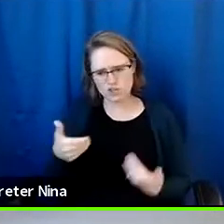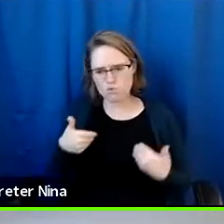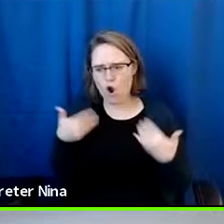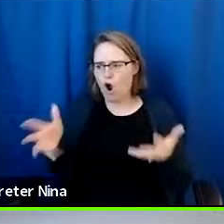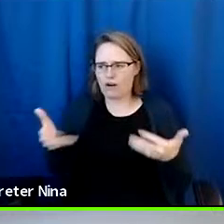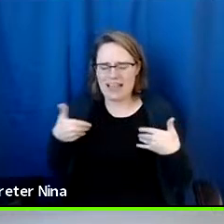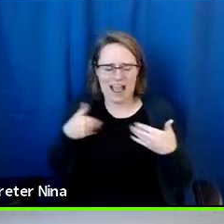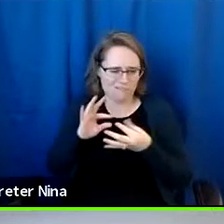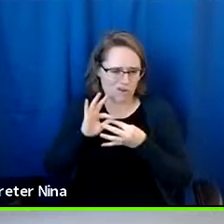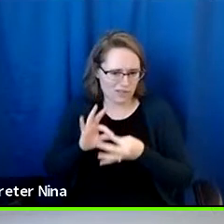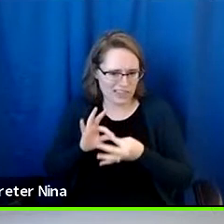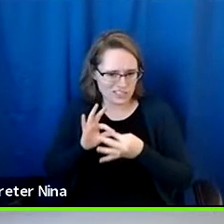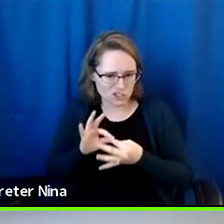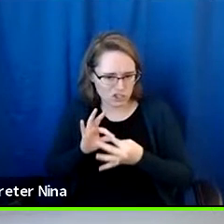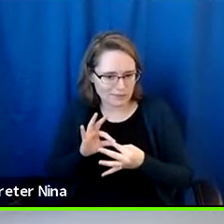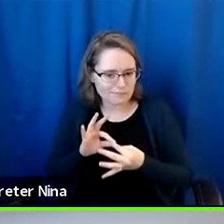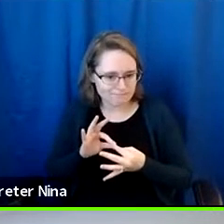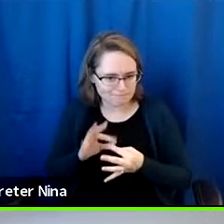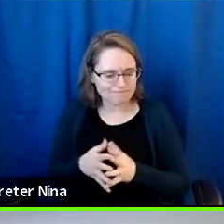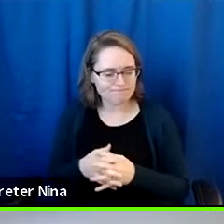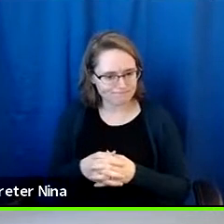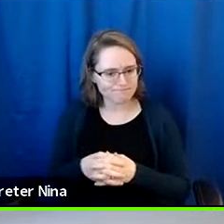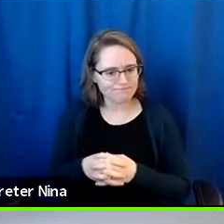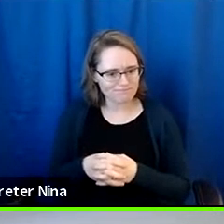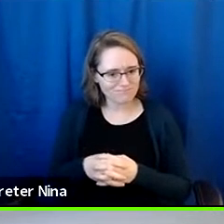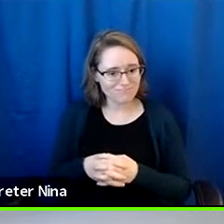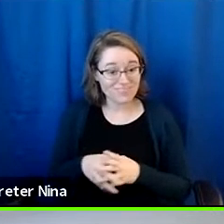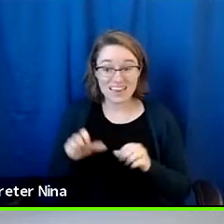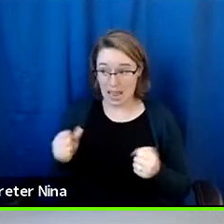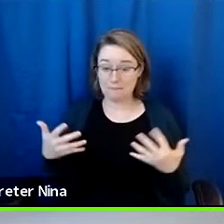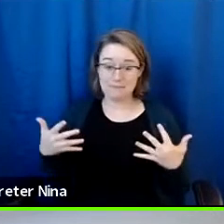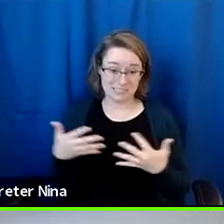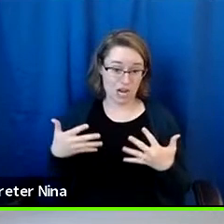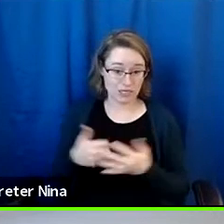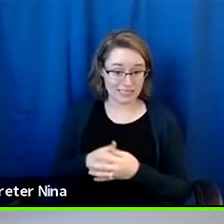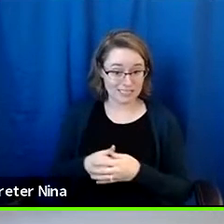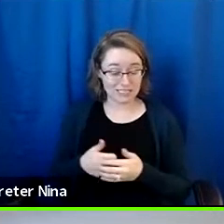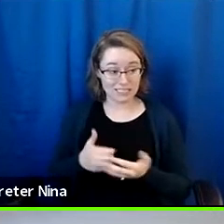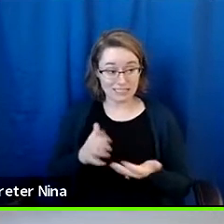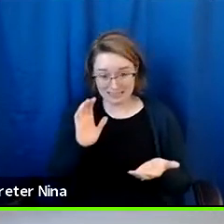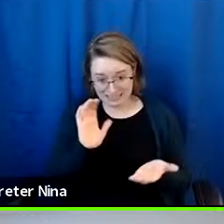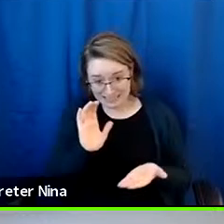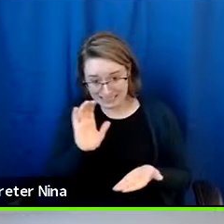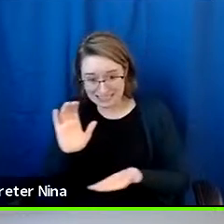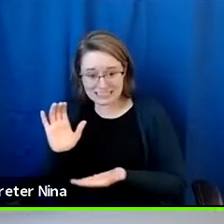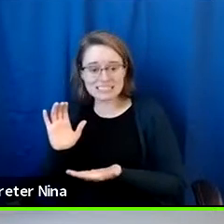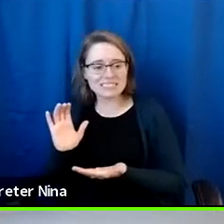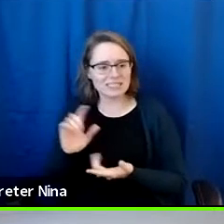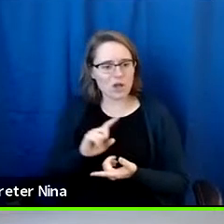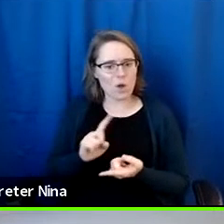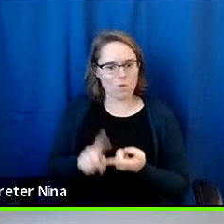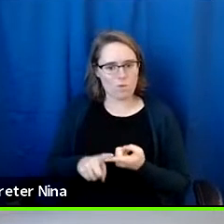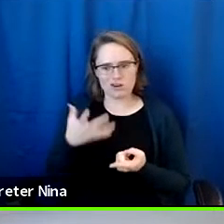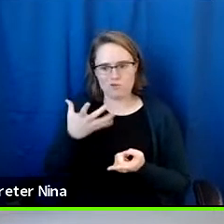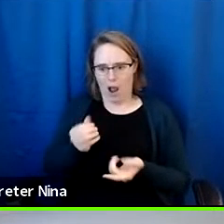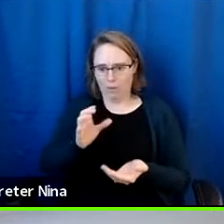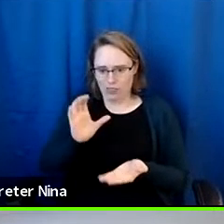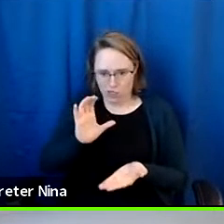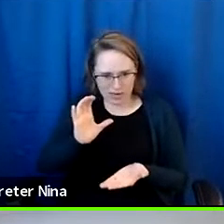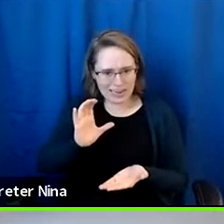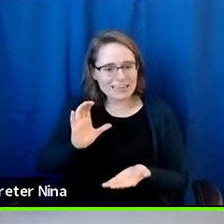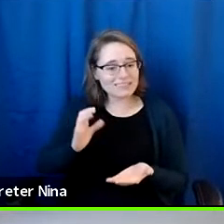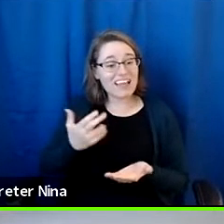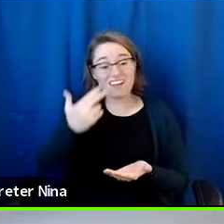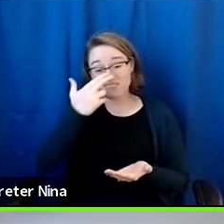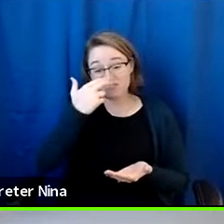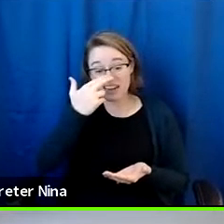with that person. So, and that can be daunting to try and find one when you're out looking for one. And the funny